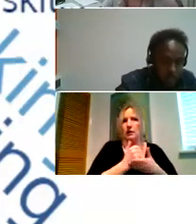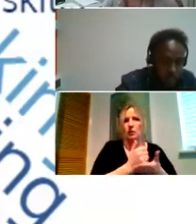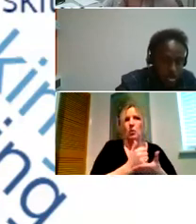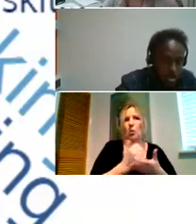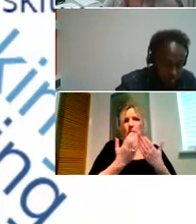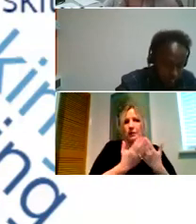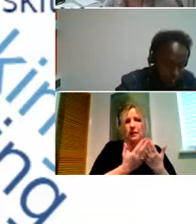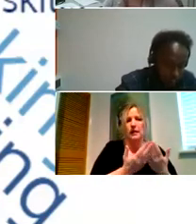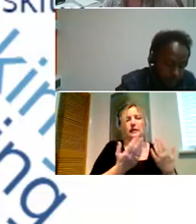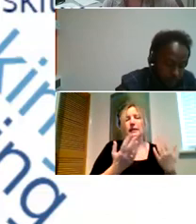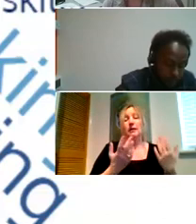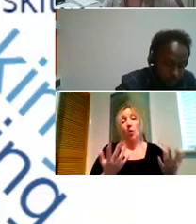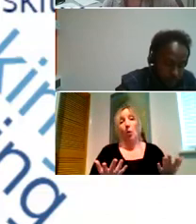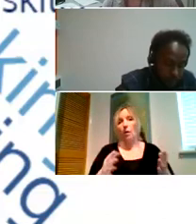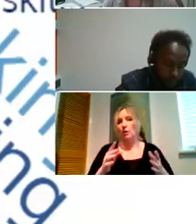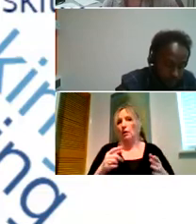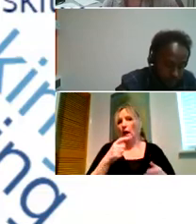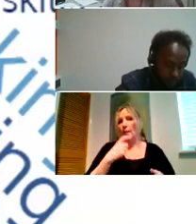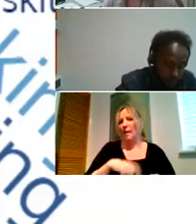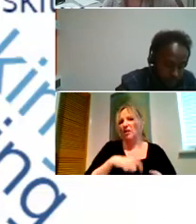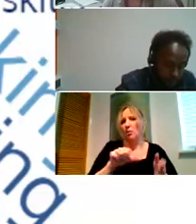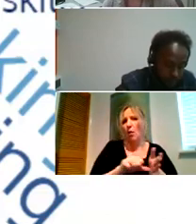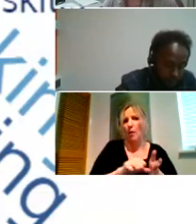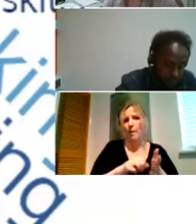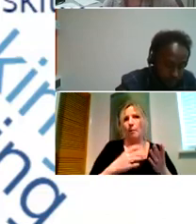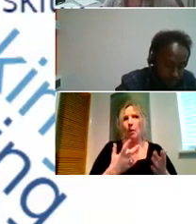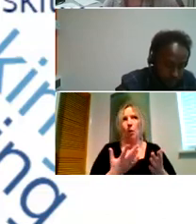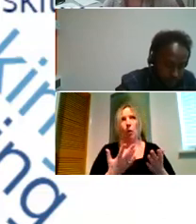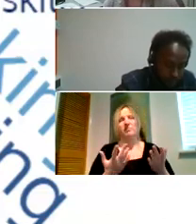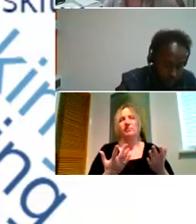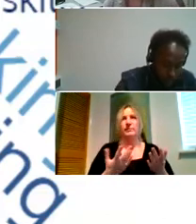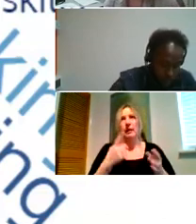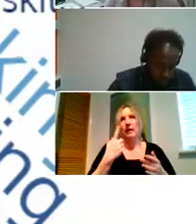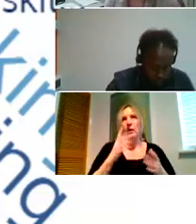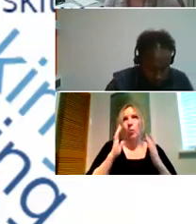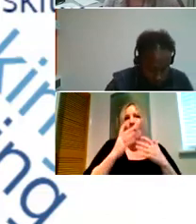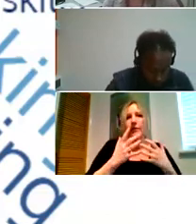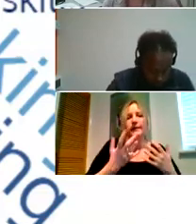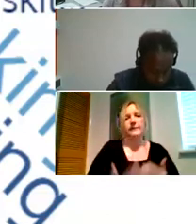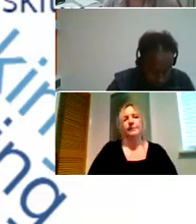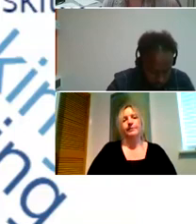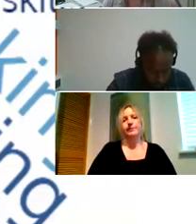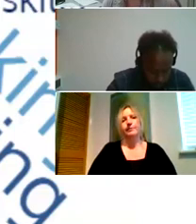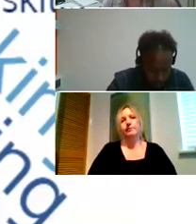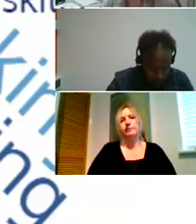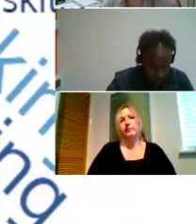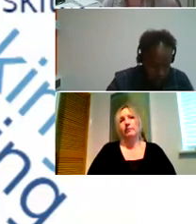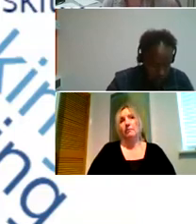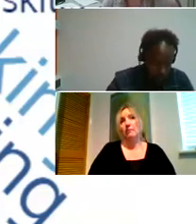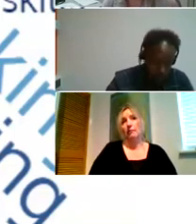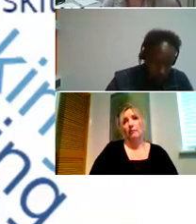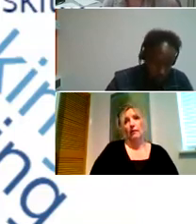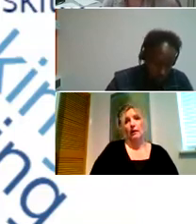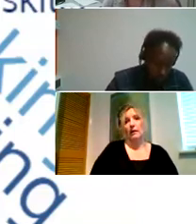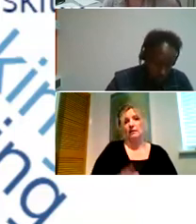area that you might wish to discuss that might be affecting your studies, whether it is mental health or whether